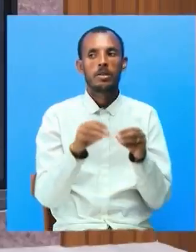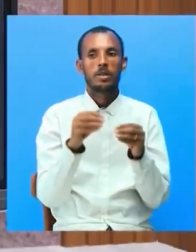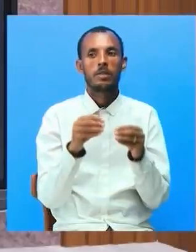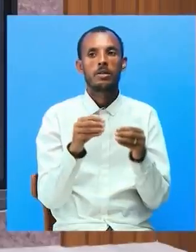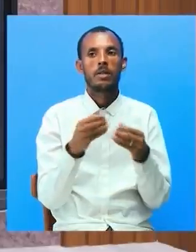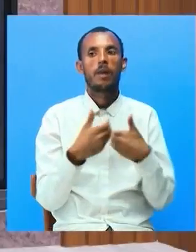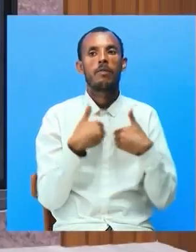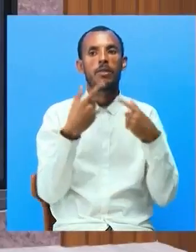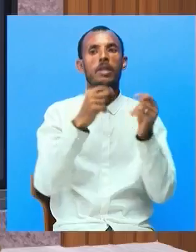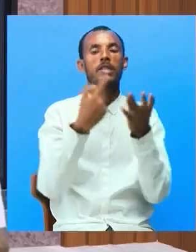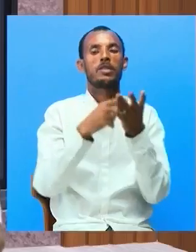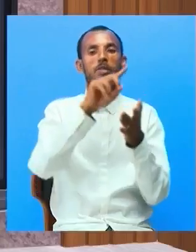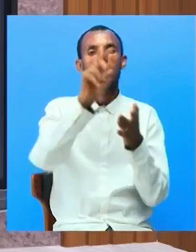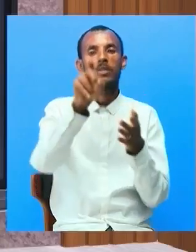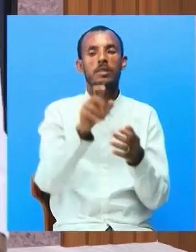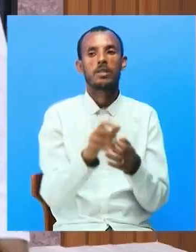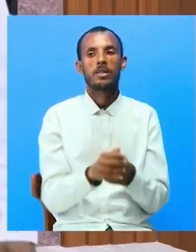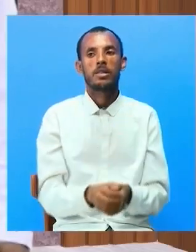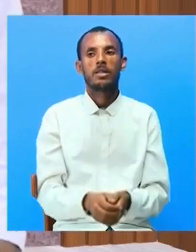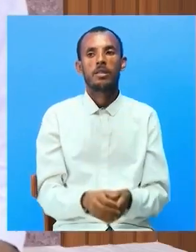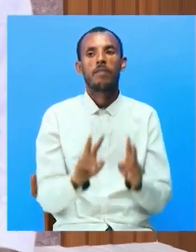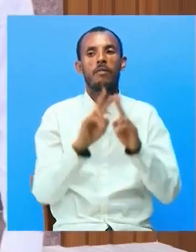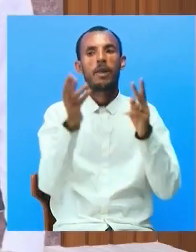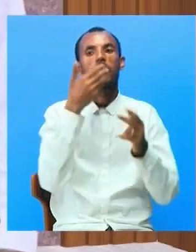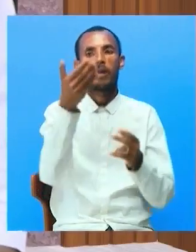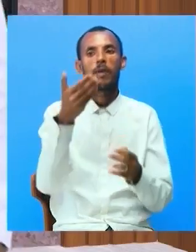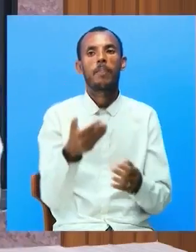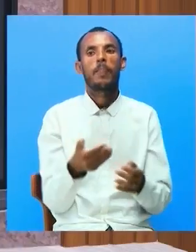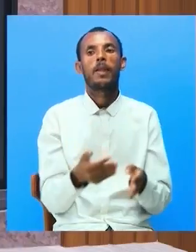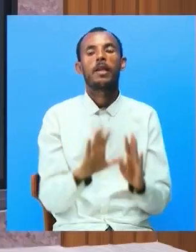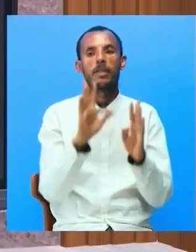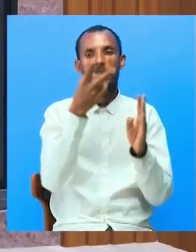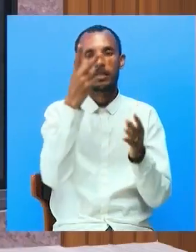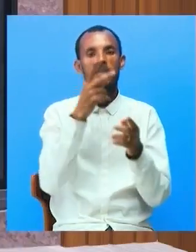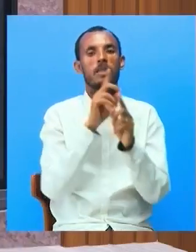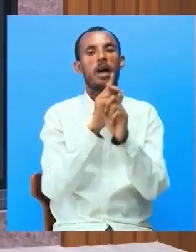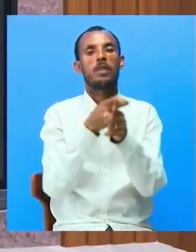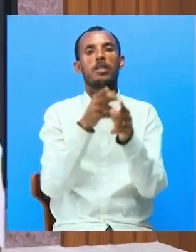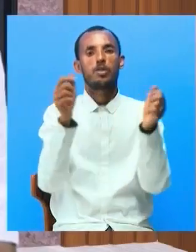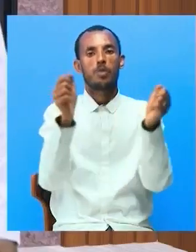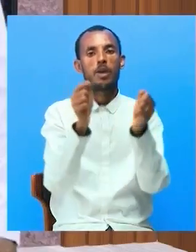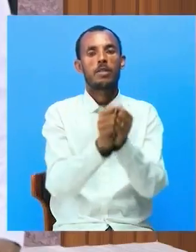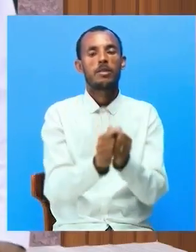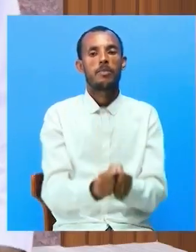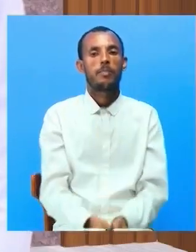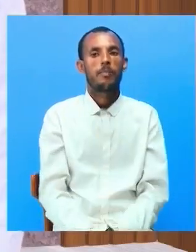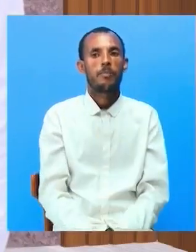Students, have you tried the question? Very nice. Let's see the answer.